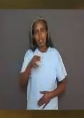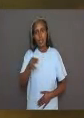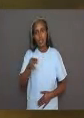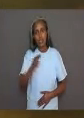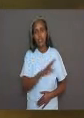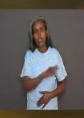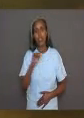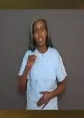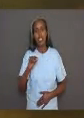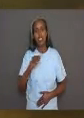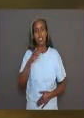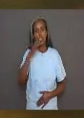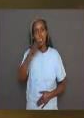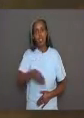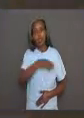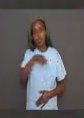and histograms.